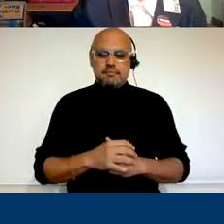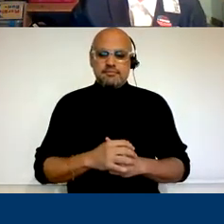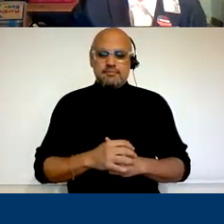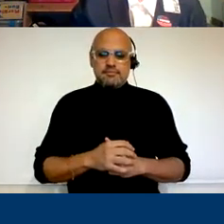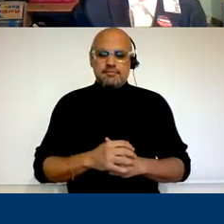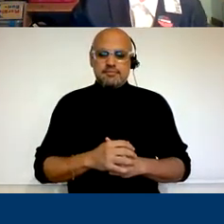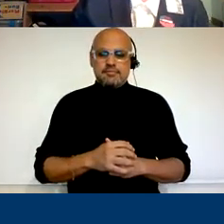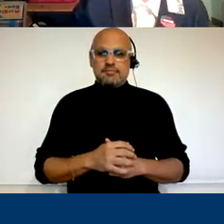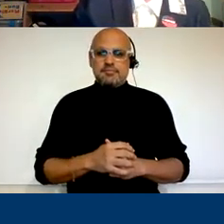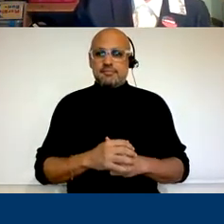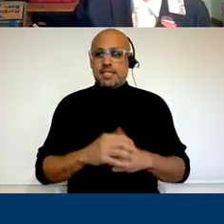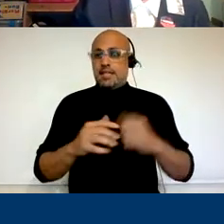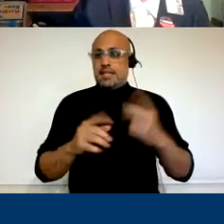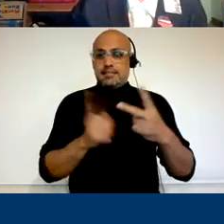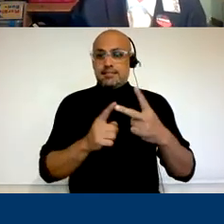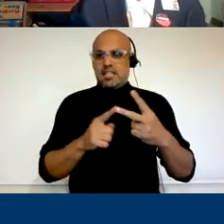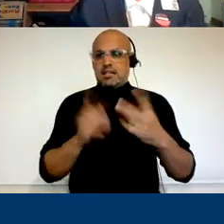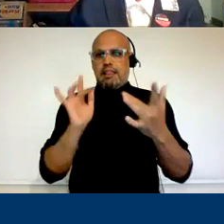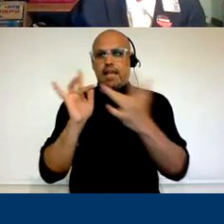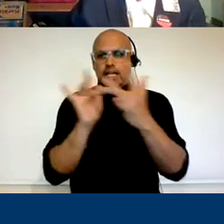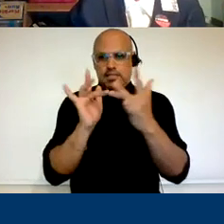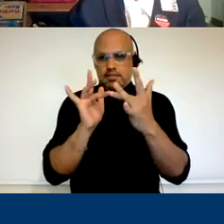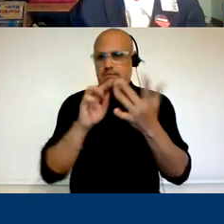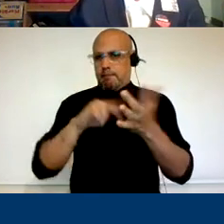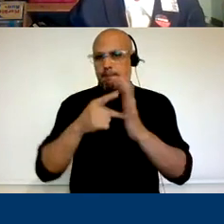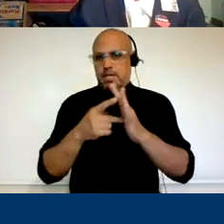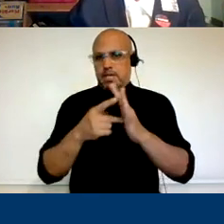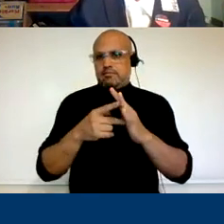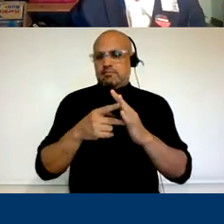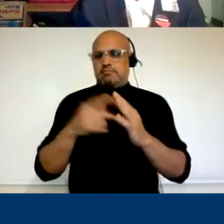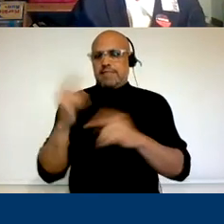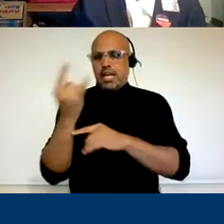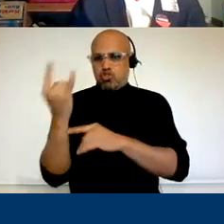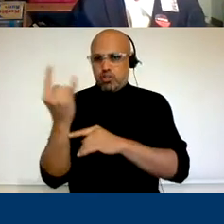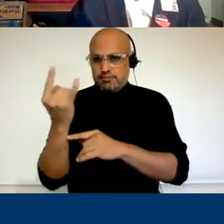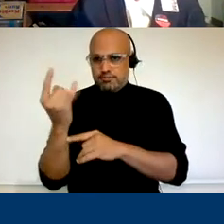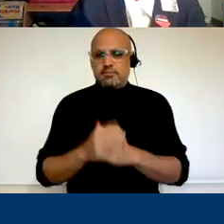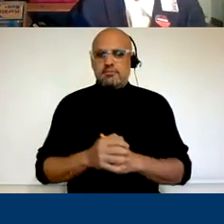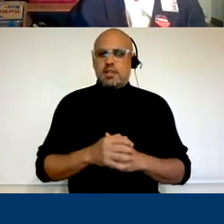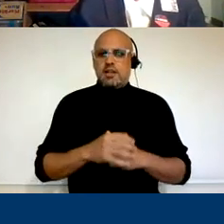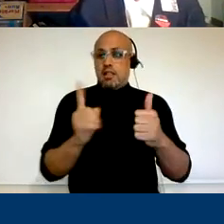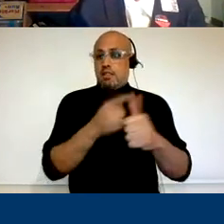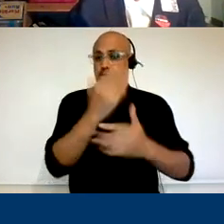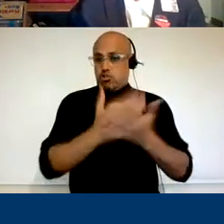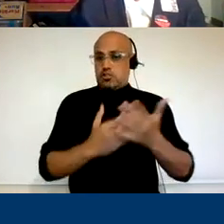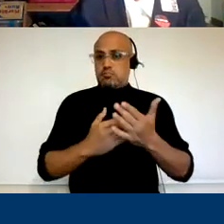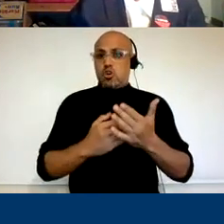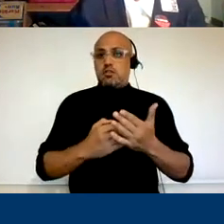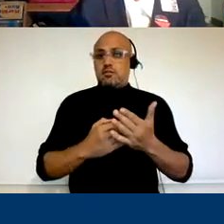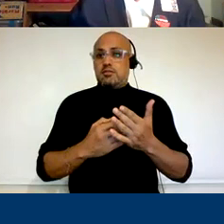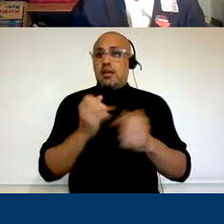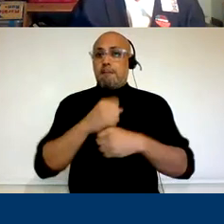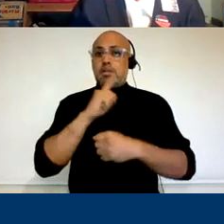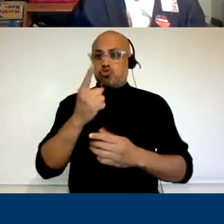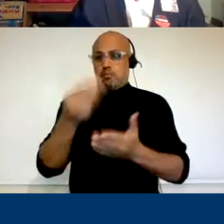So the second piece was the connectivity. As I mentioned, the first part was the devices that were securing the funding within